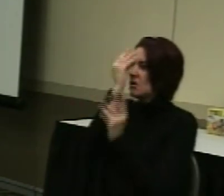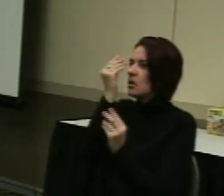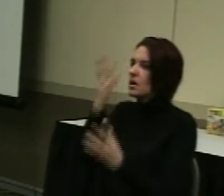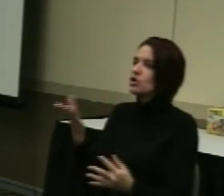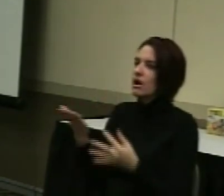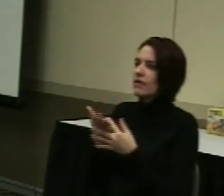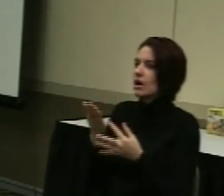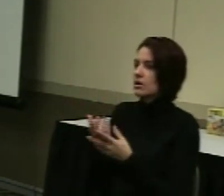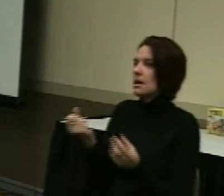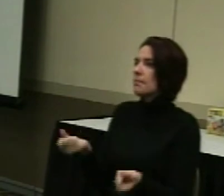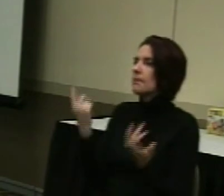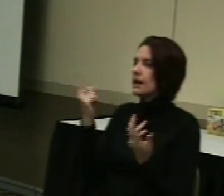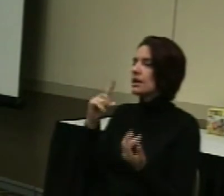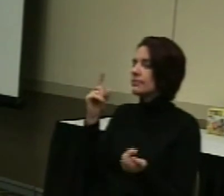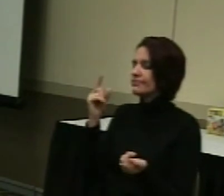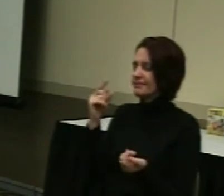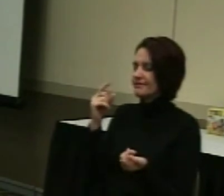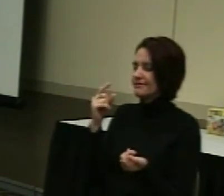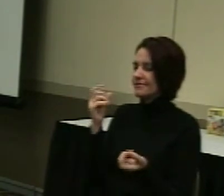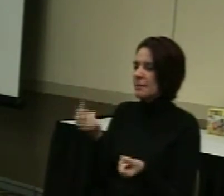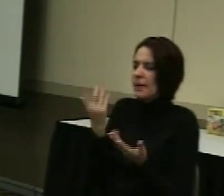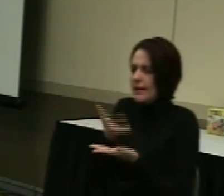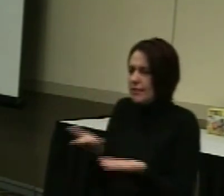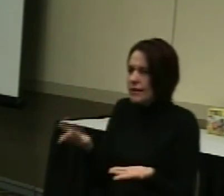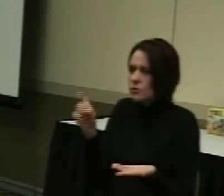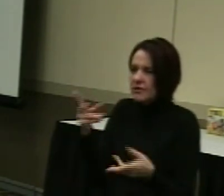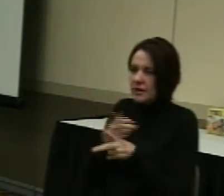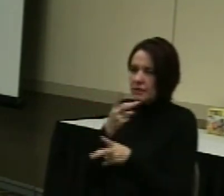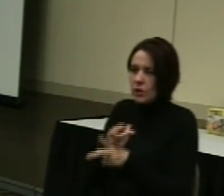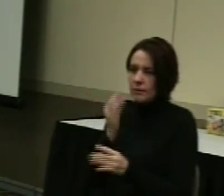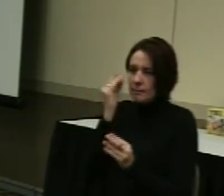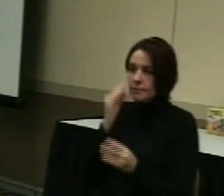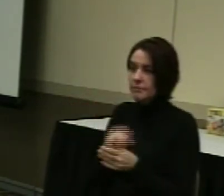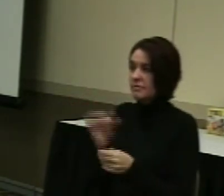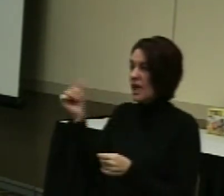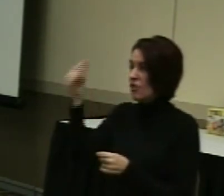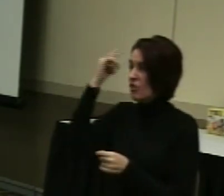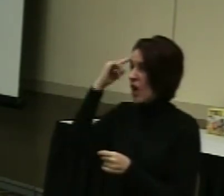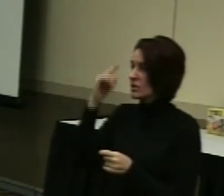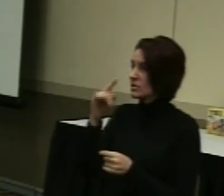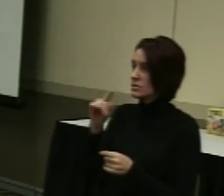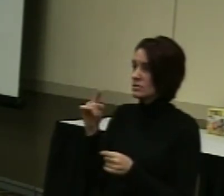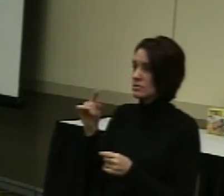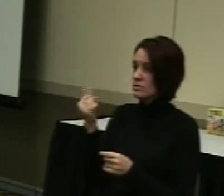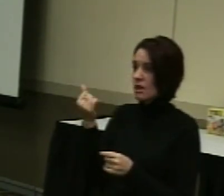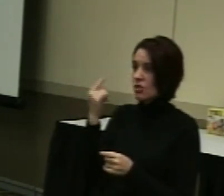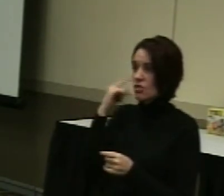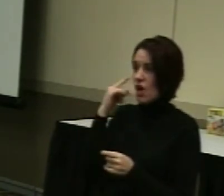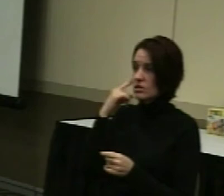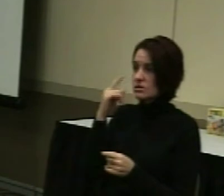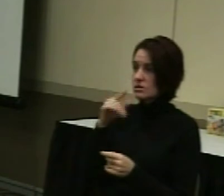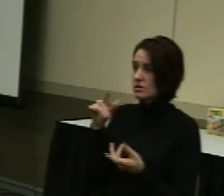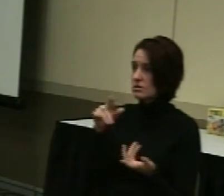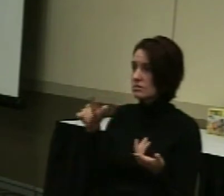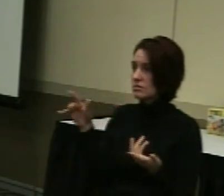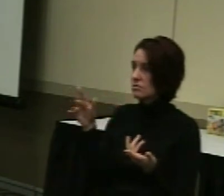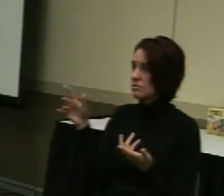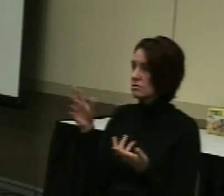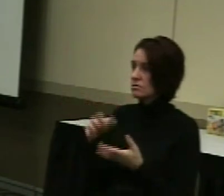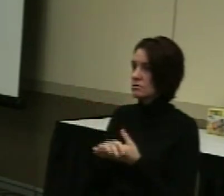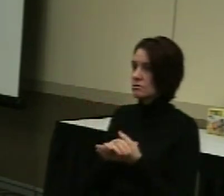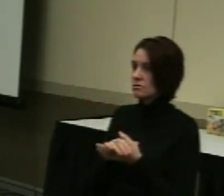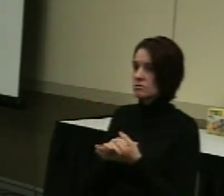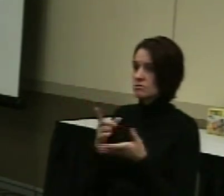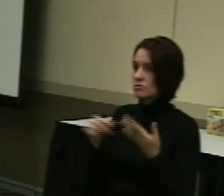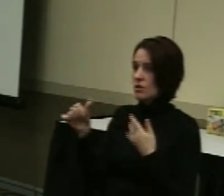questions things to explore. Other thoughts? I notice people chatting, and that's great. Tell me other thoughts that kind of are